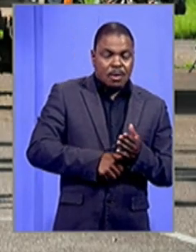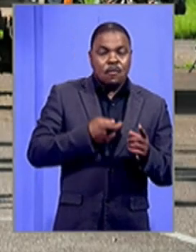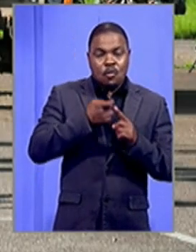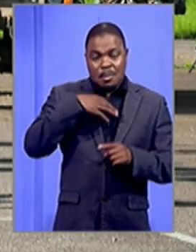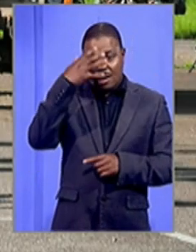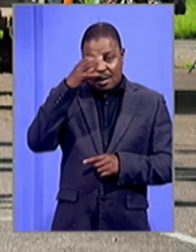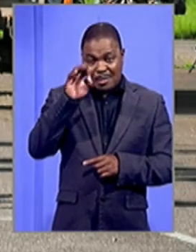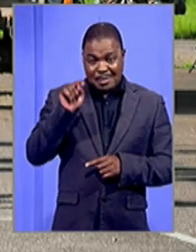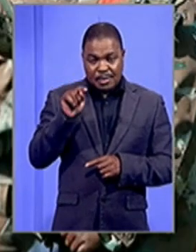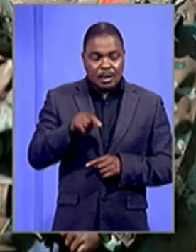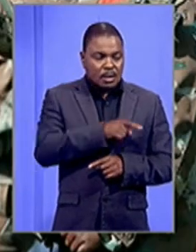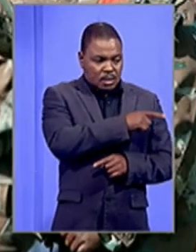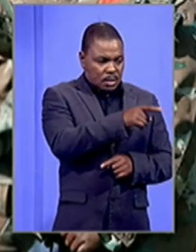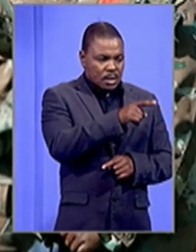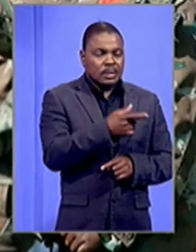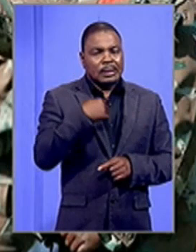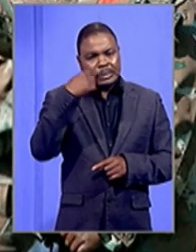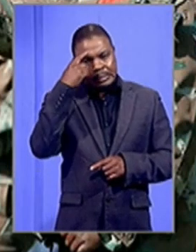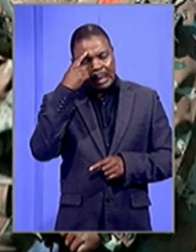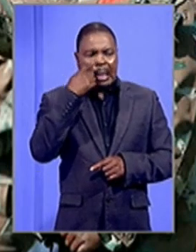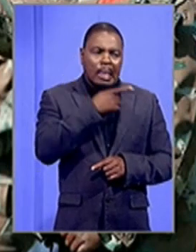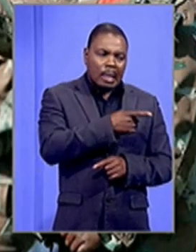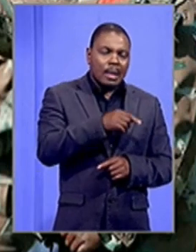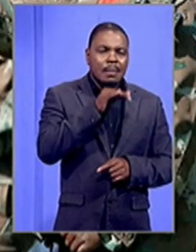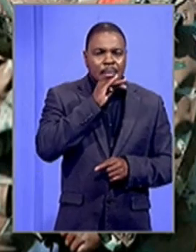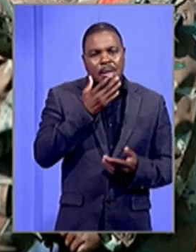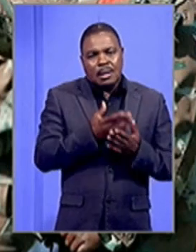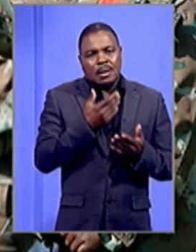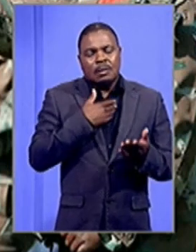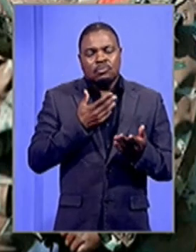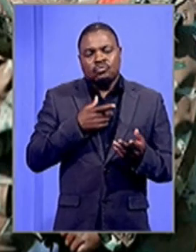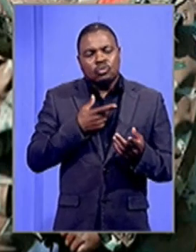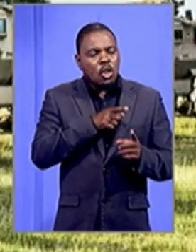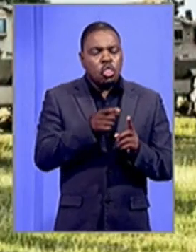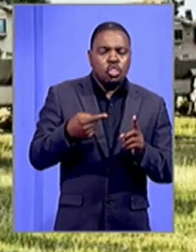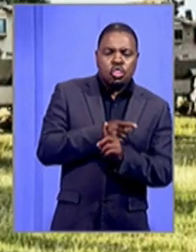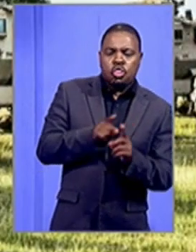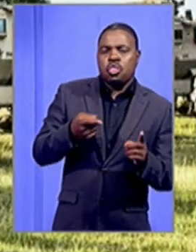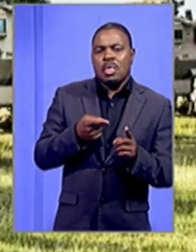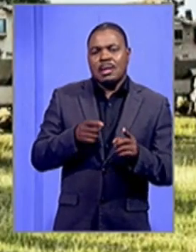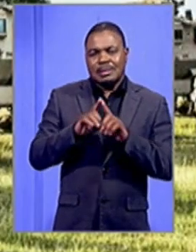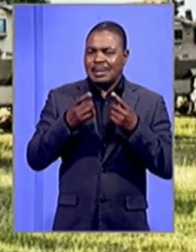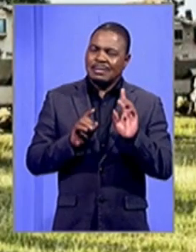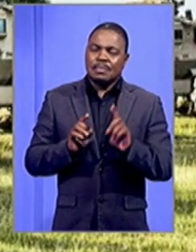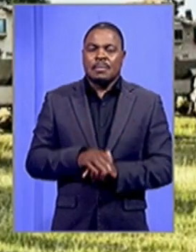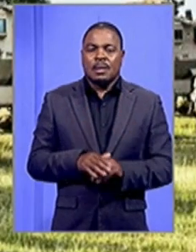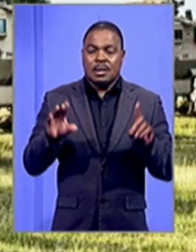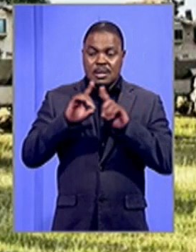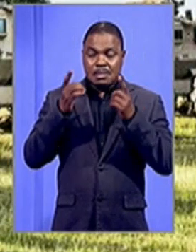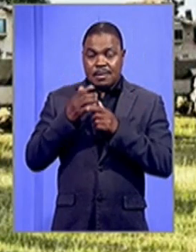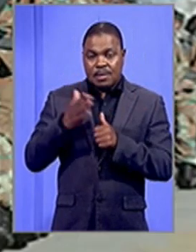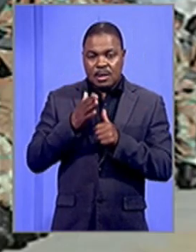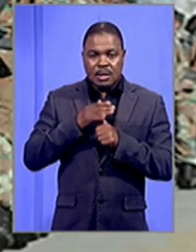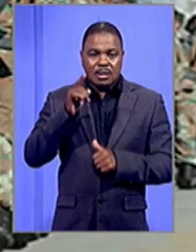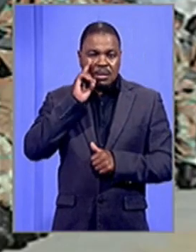a dipenšene gore ba seke ba bona seo jaaka tshono ya go tsietsa lefapha. Ga jaana puso e tla lebelela go tswa mo